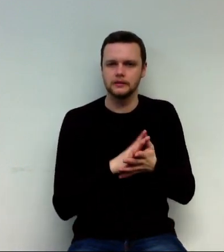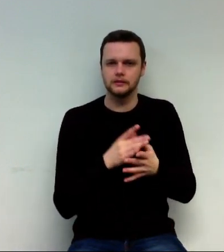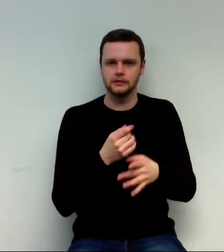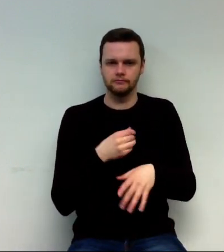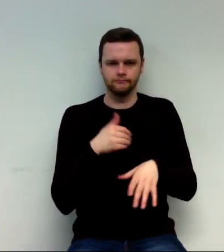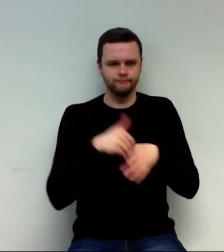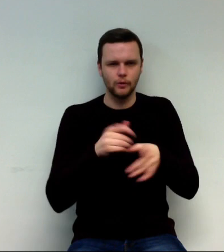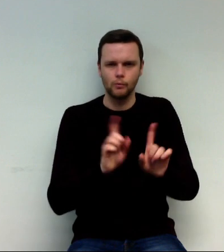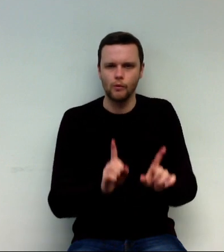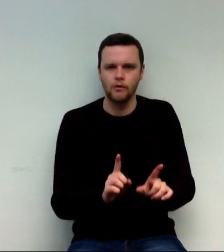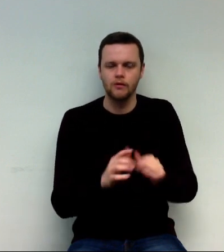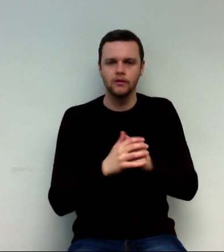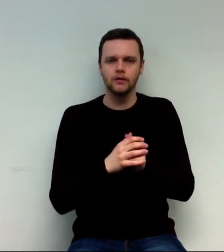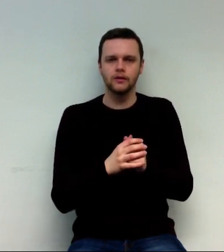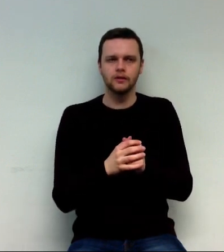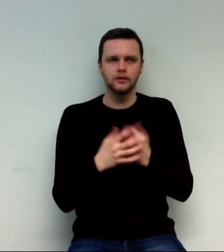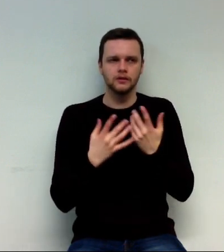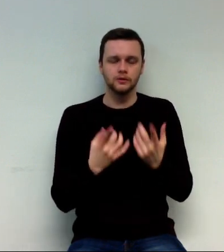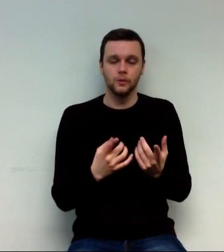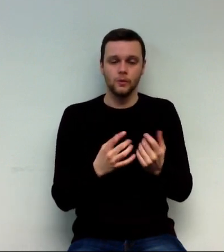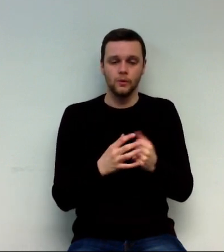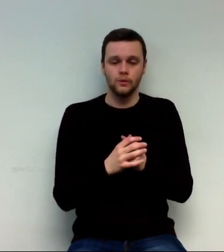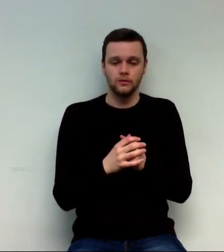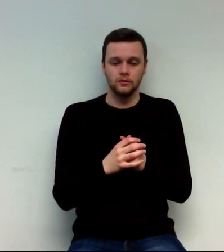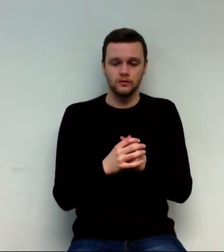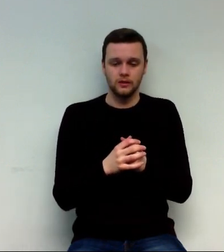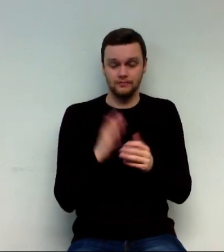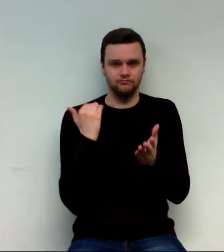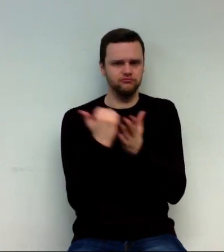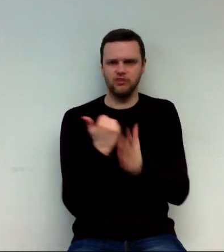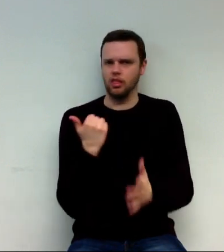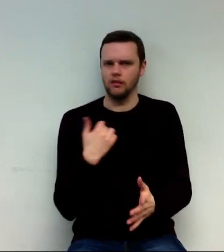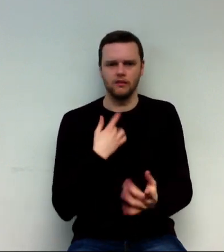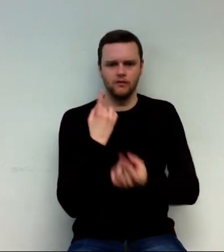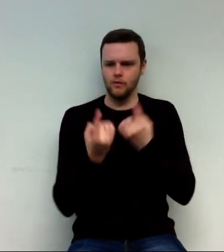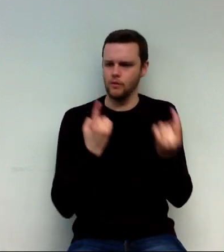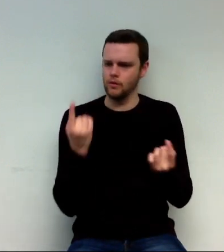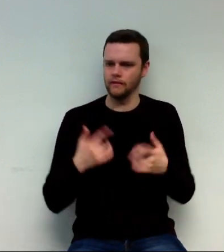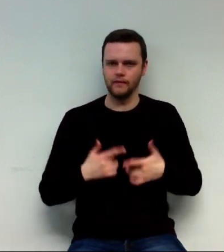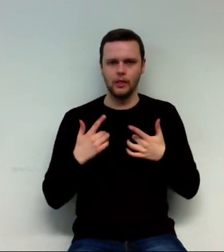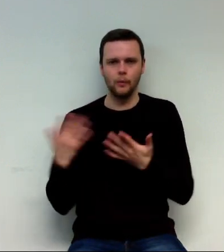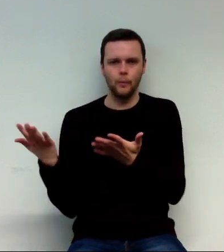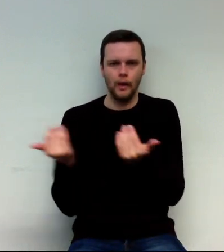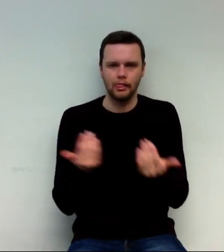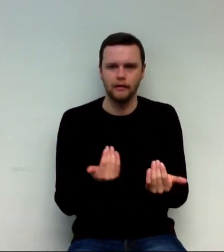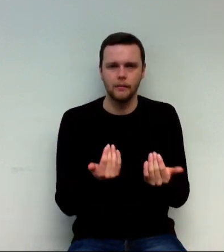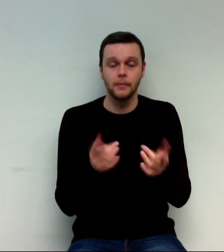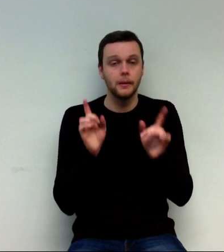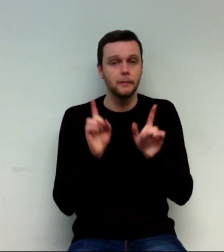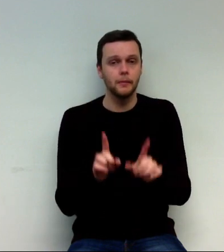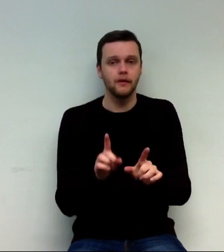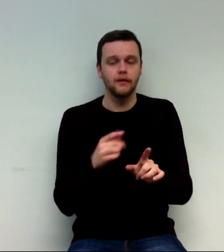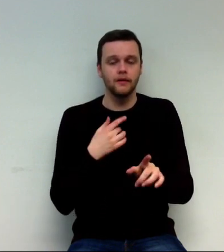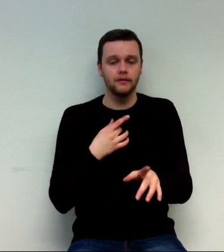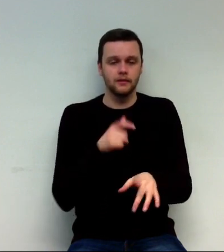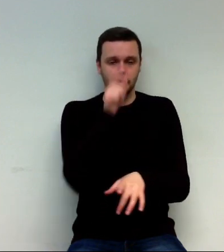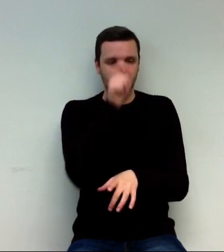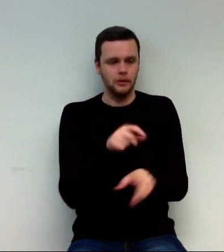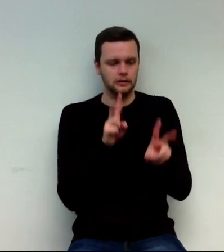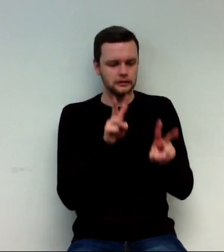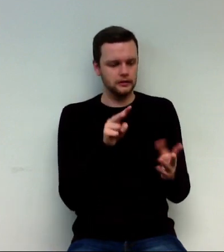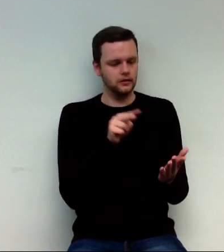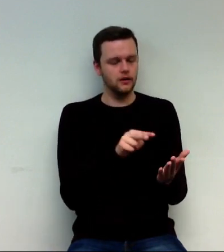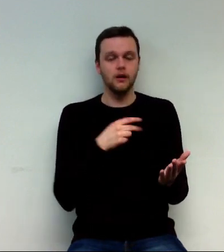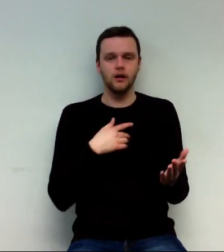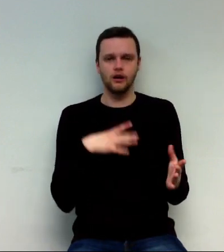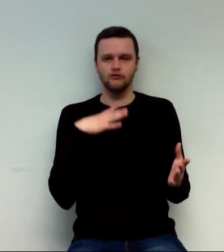performance. And so obviously it's brilliant if everyone's welcome, but just bearing in mind that if someone sees relaxed performance, they're